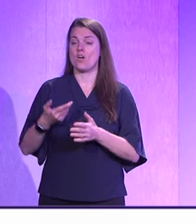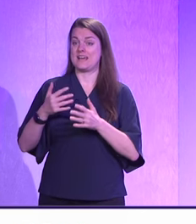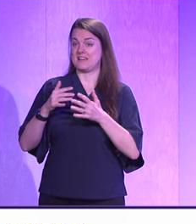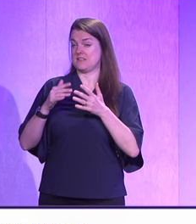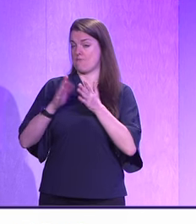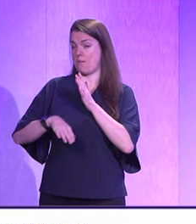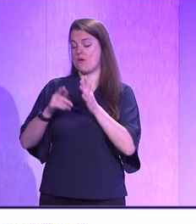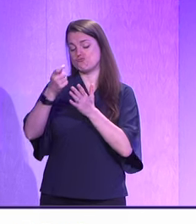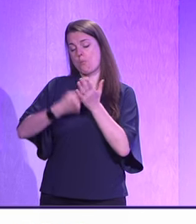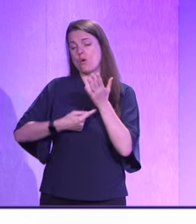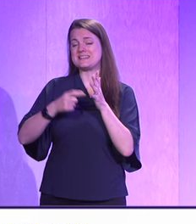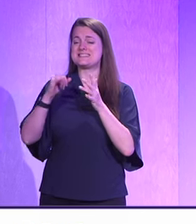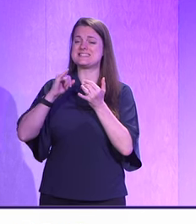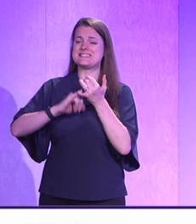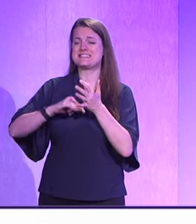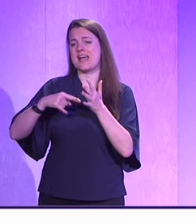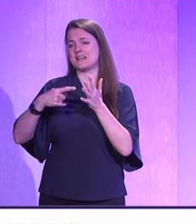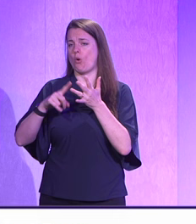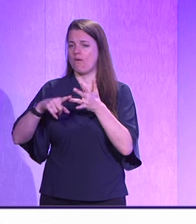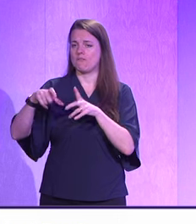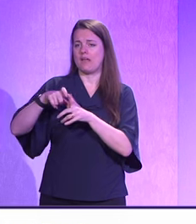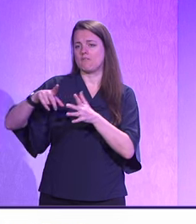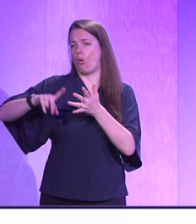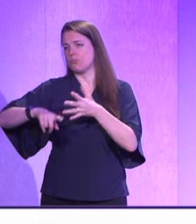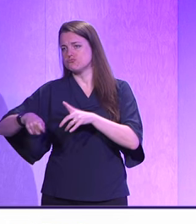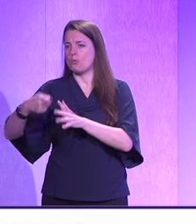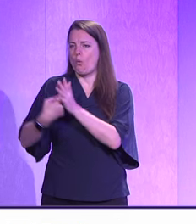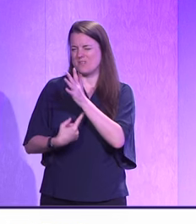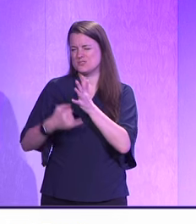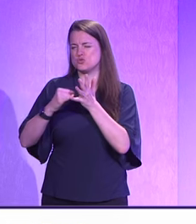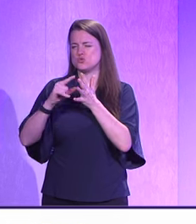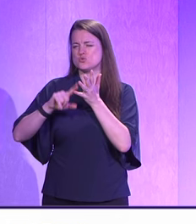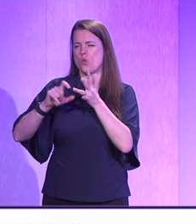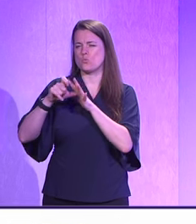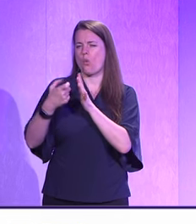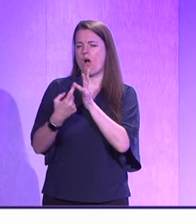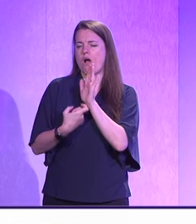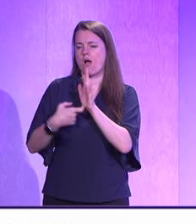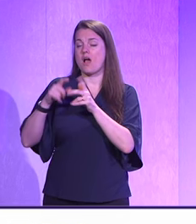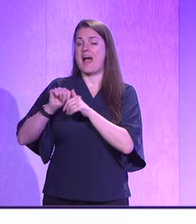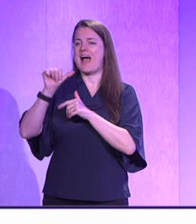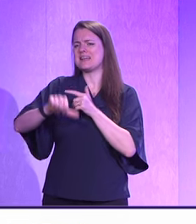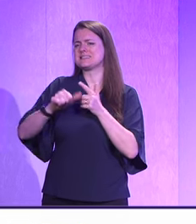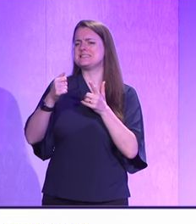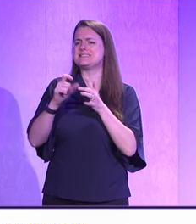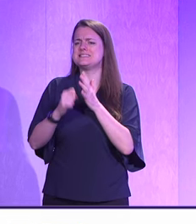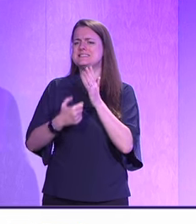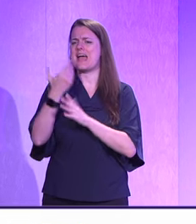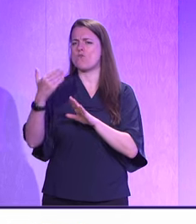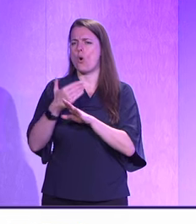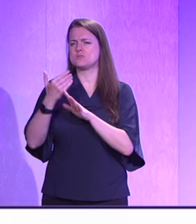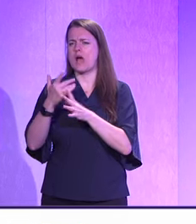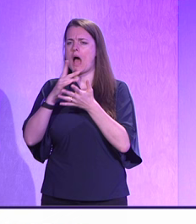DevOps reports that the person from Puppet just mentioned, 10 years after the State of DevOps reports and something called DevOps Topologies, like a